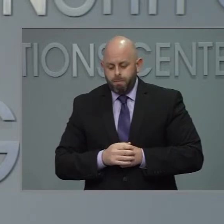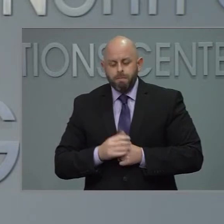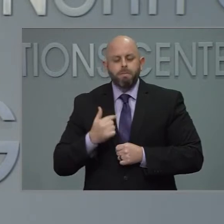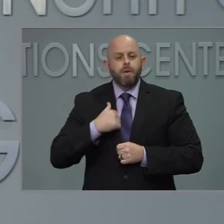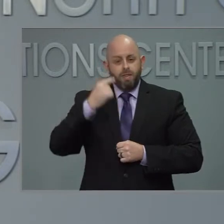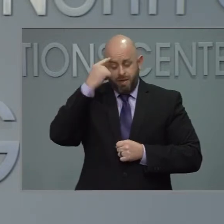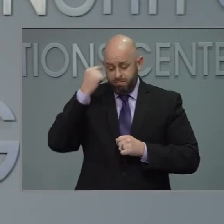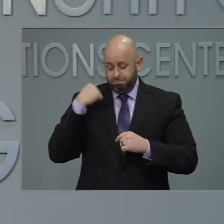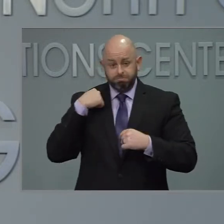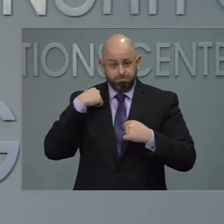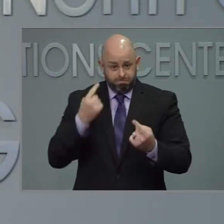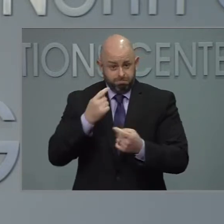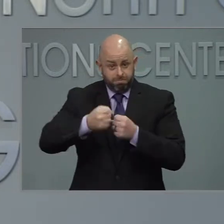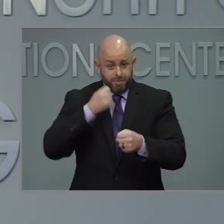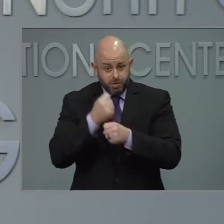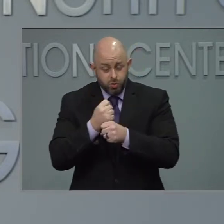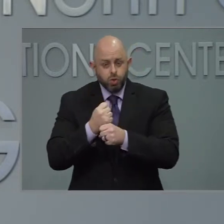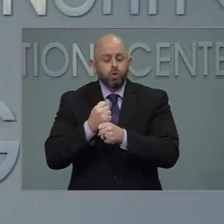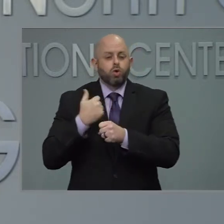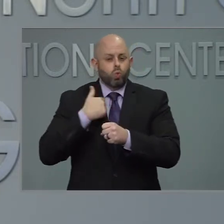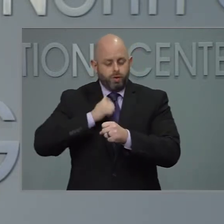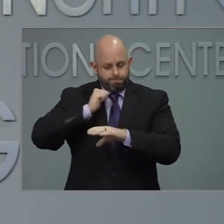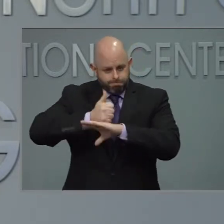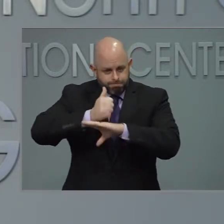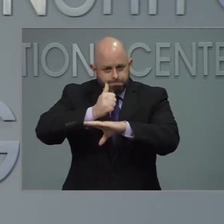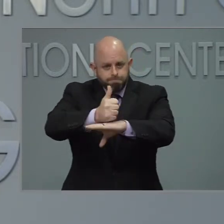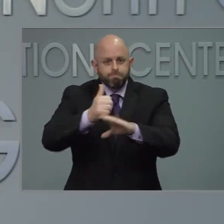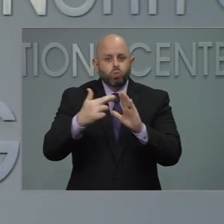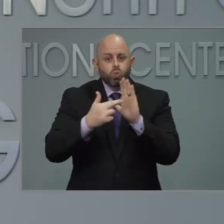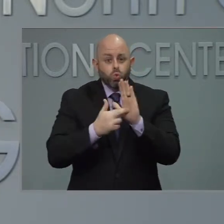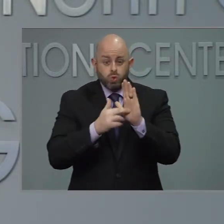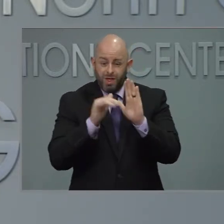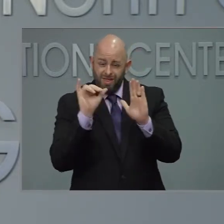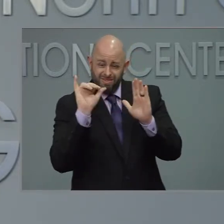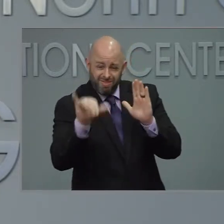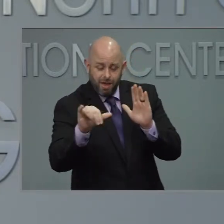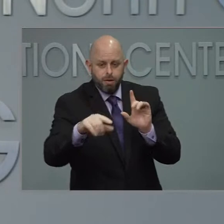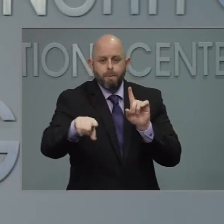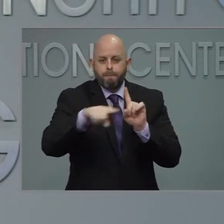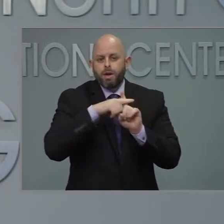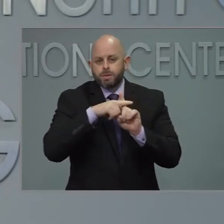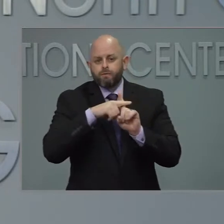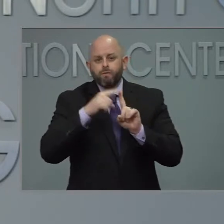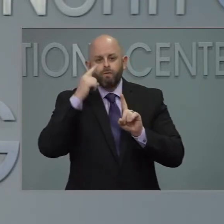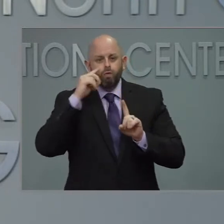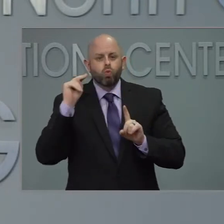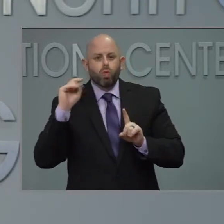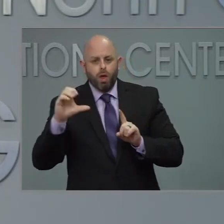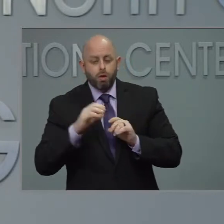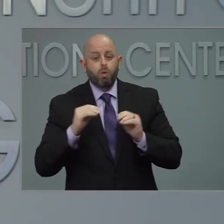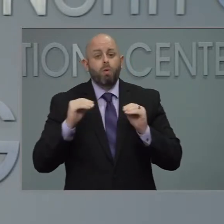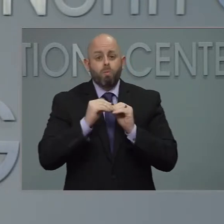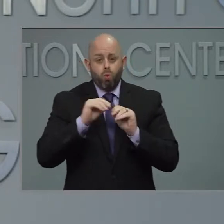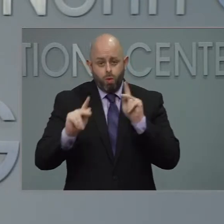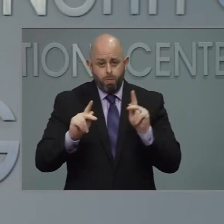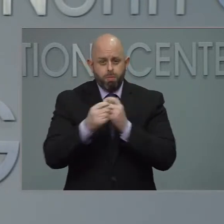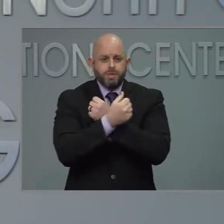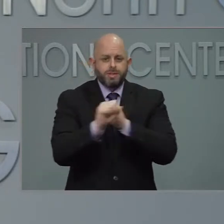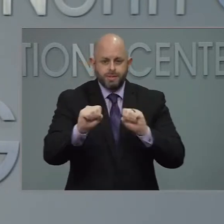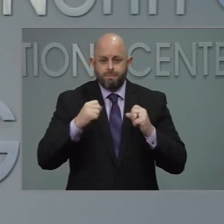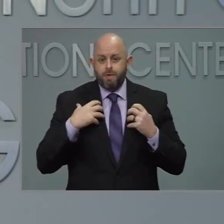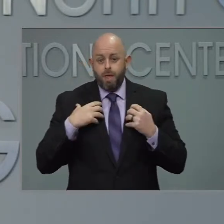these restrictions have been positive for North Carolina. It has resulted in positive health results for our